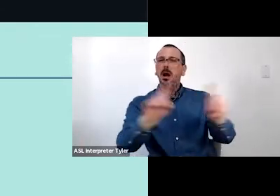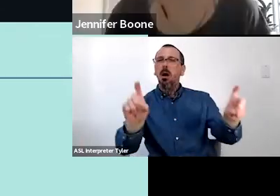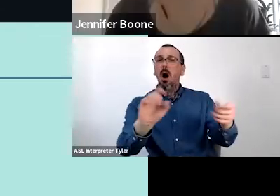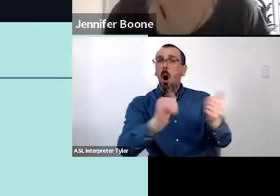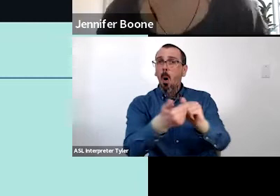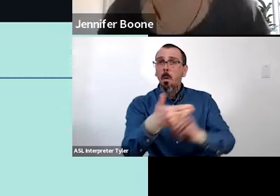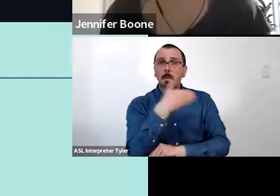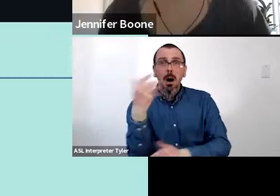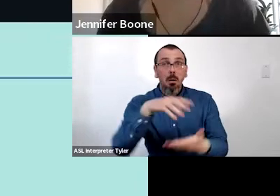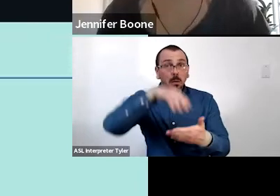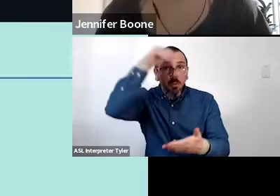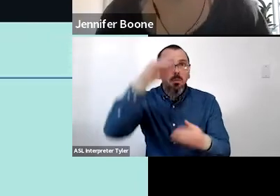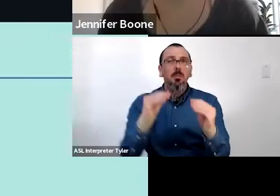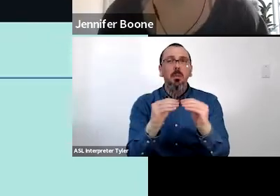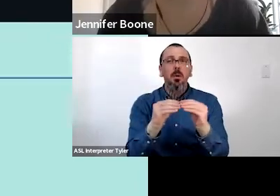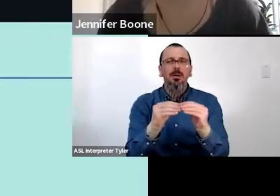Sorry, say that